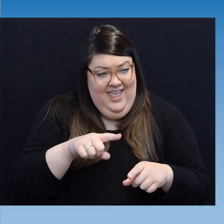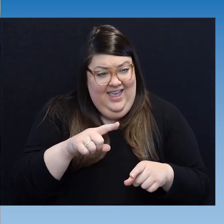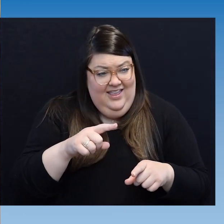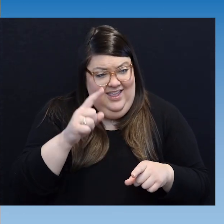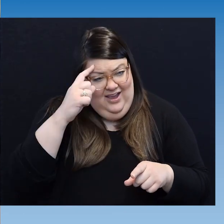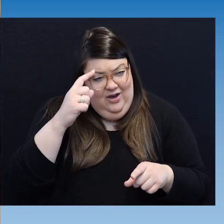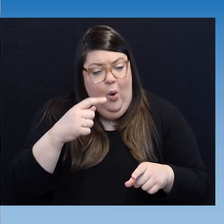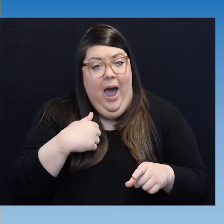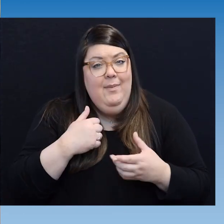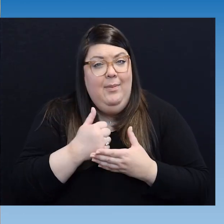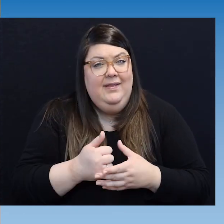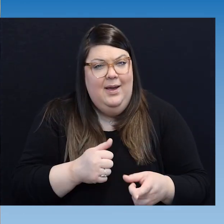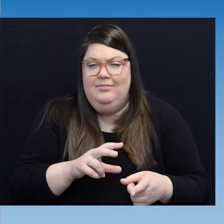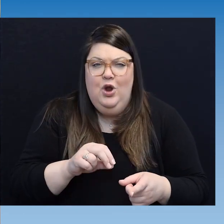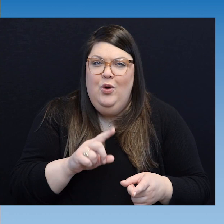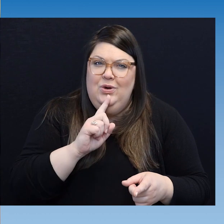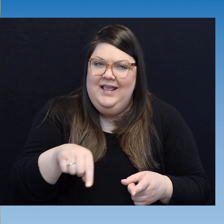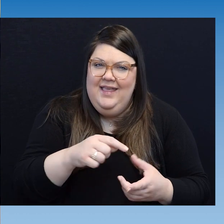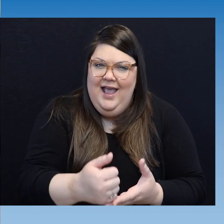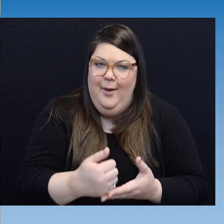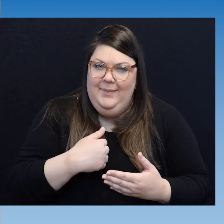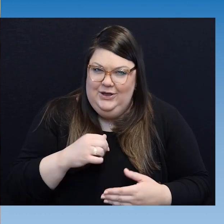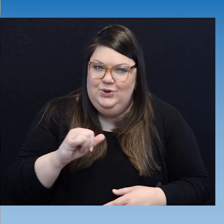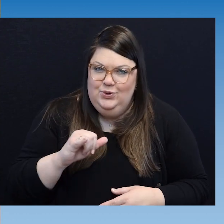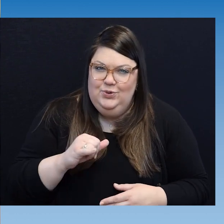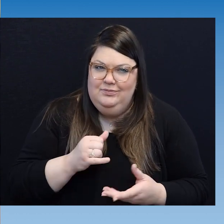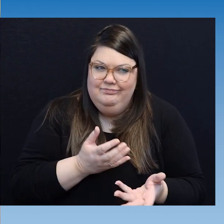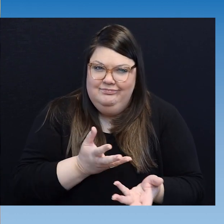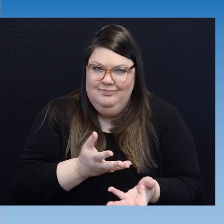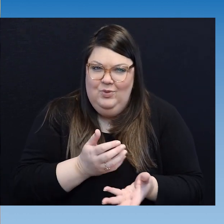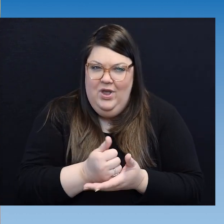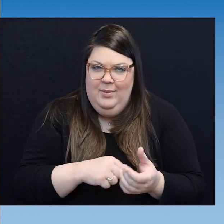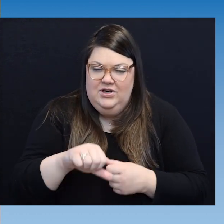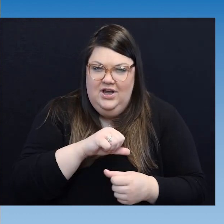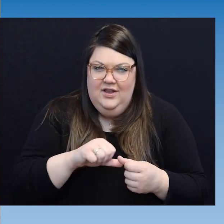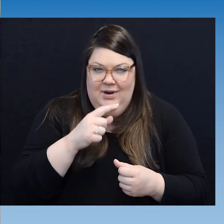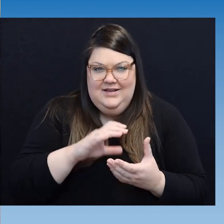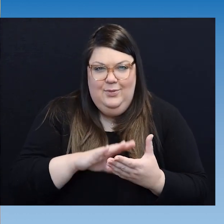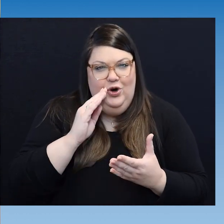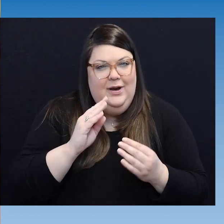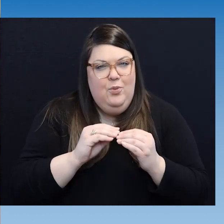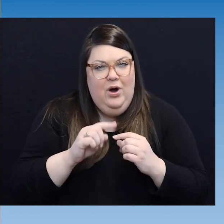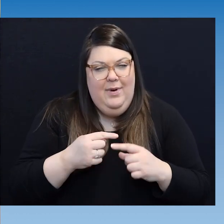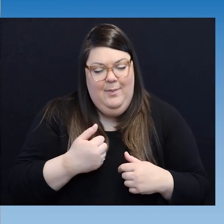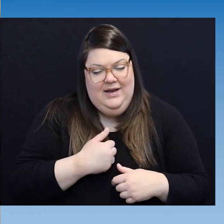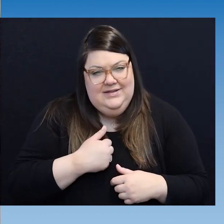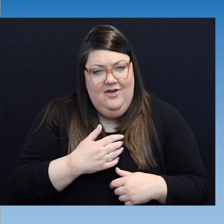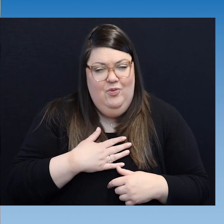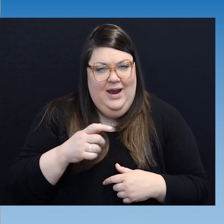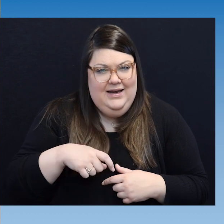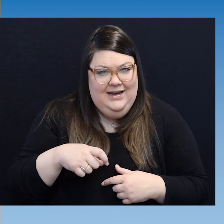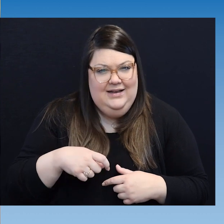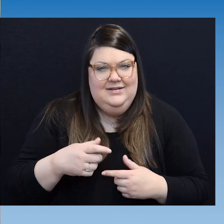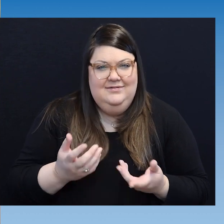really helping me. You know, we're helping each other, because they're helping me to learn more about myself, more about my needs, more about what I need,